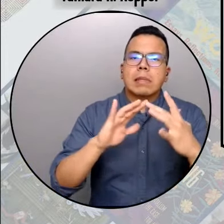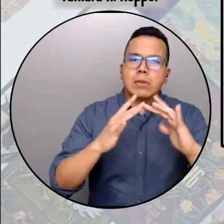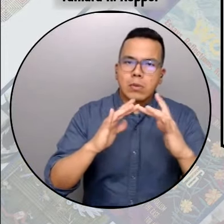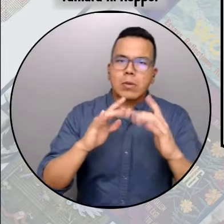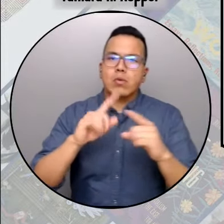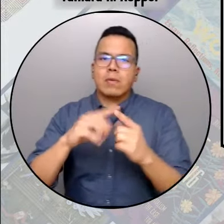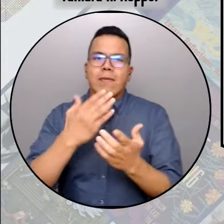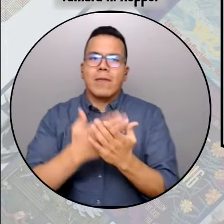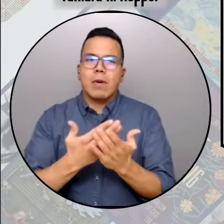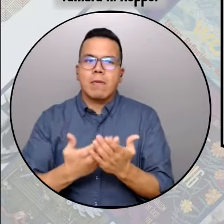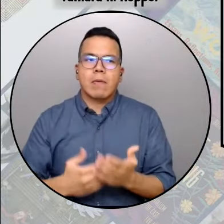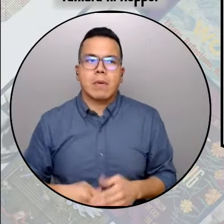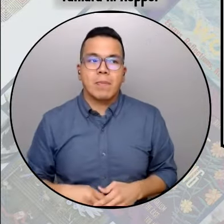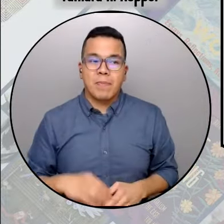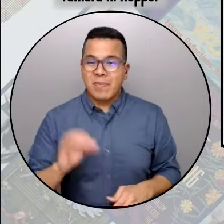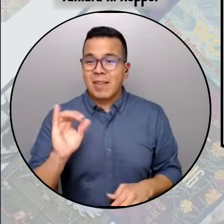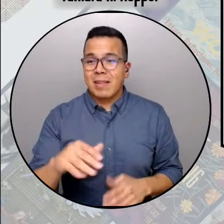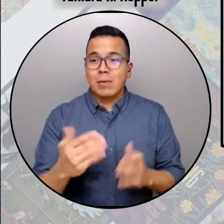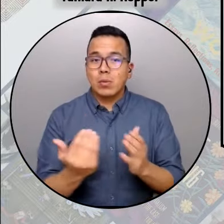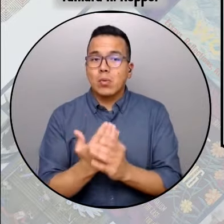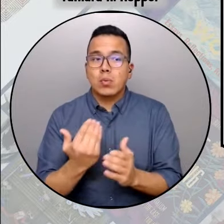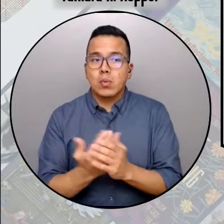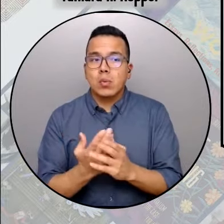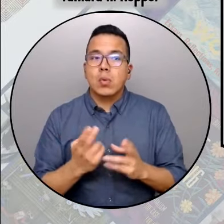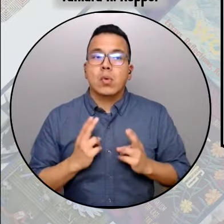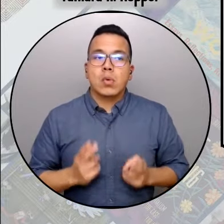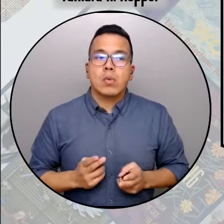is a recent Human Rights Watch